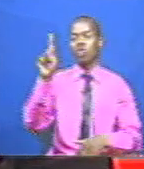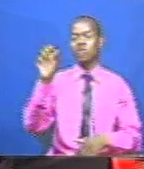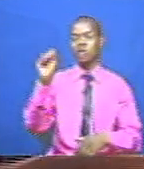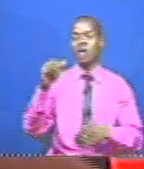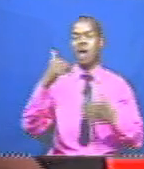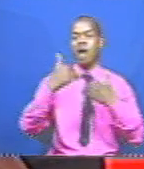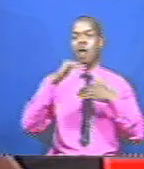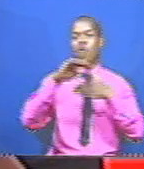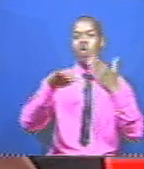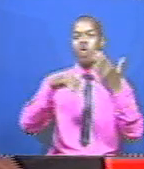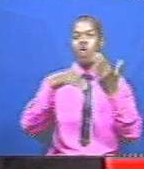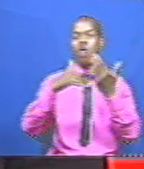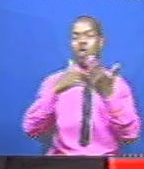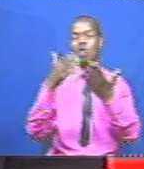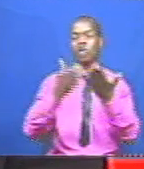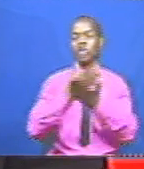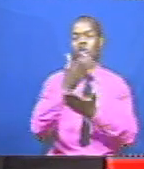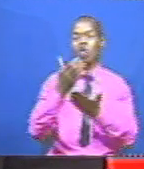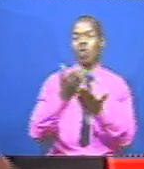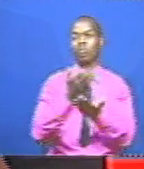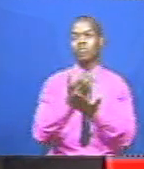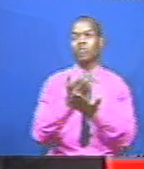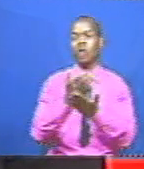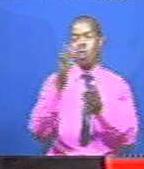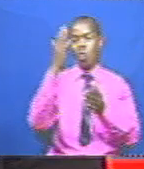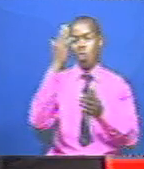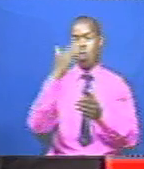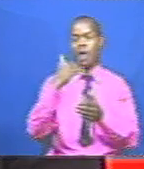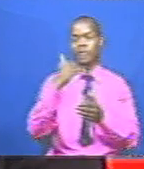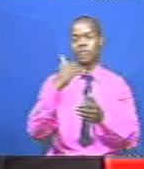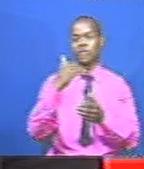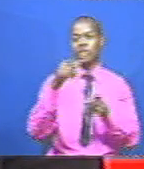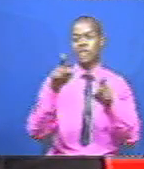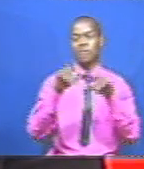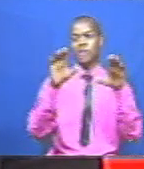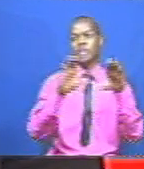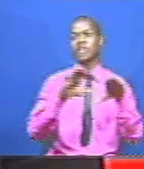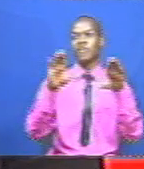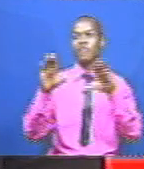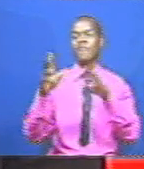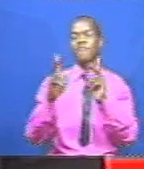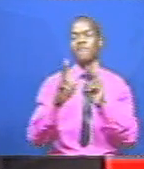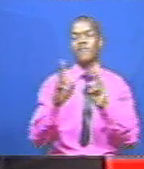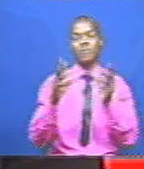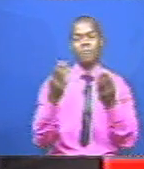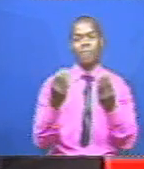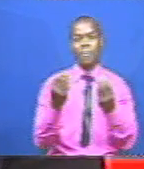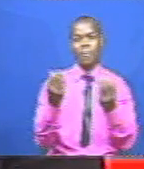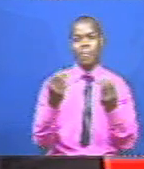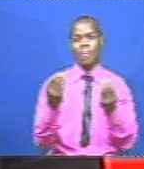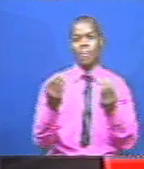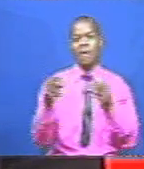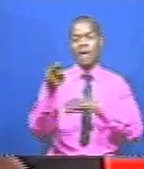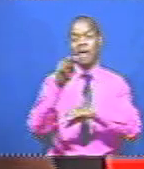these economies, we have the blue economy, why is it that we're still suffering? It's very, very simple. It's still the national